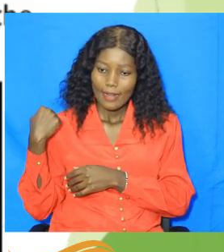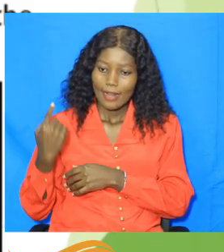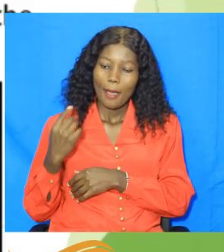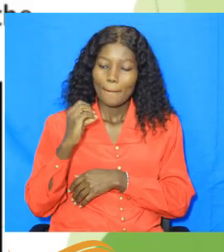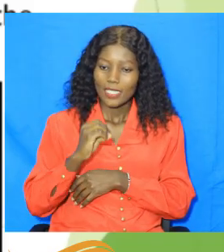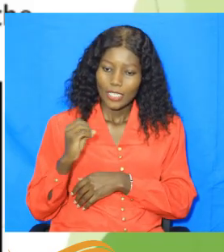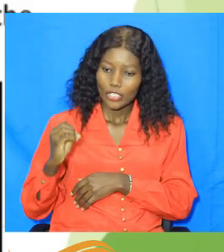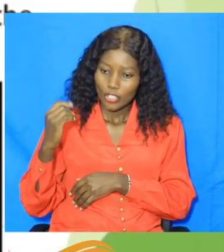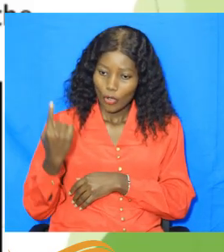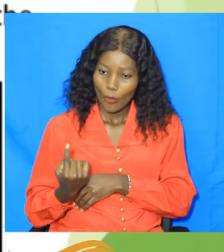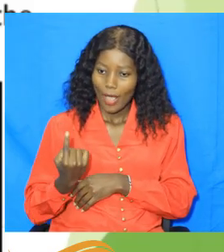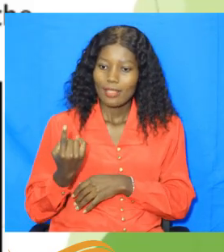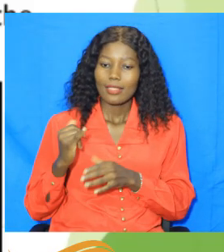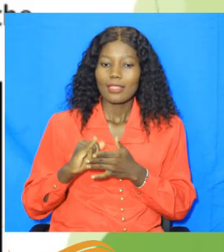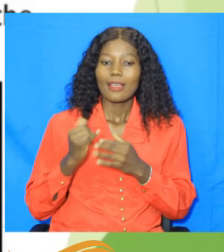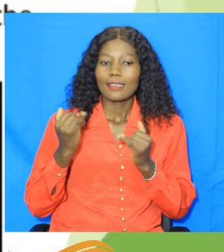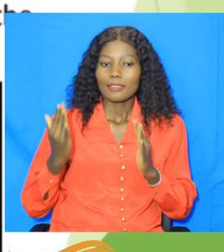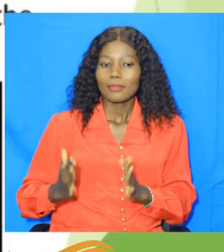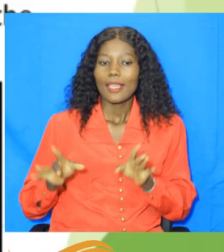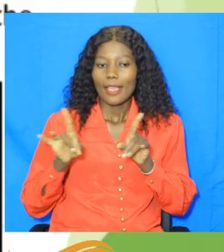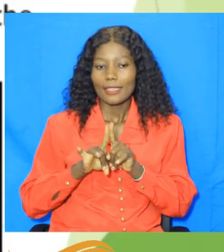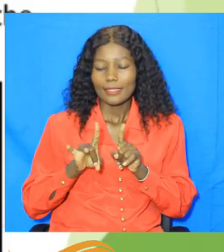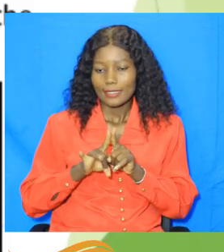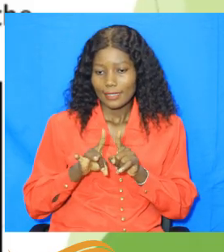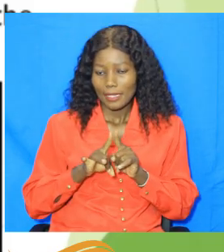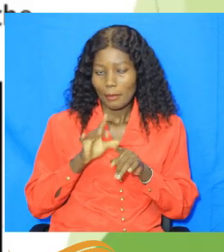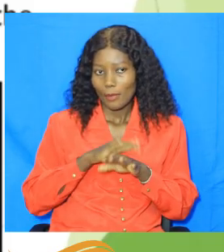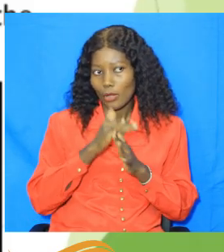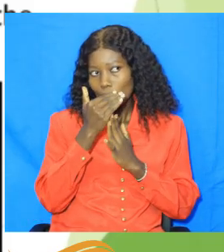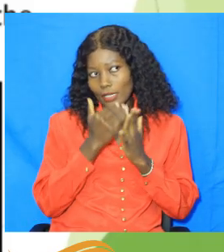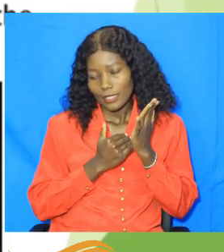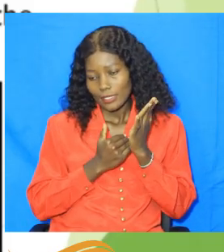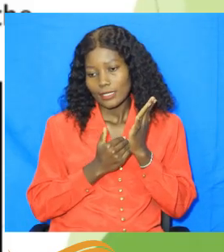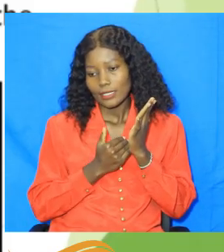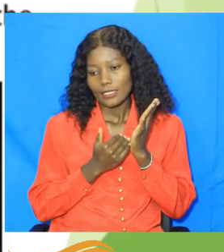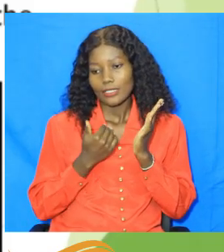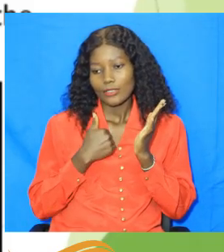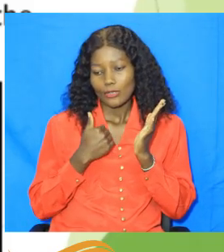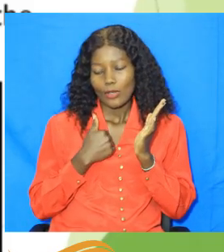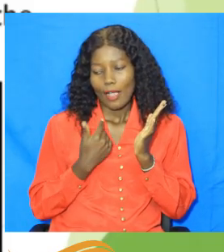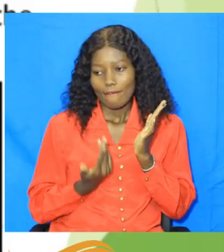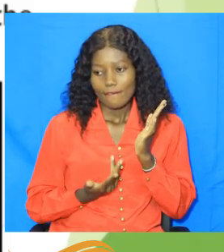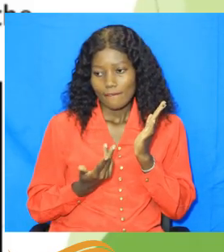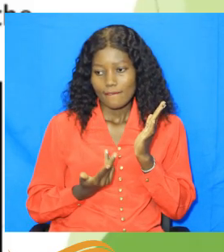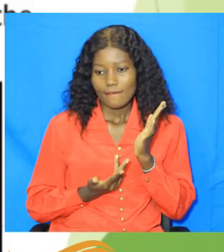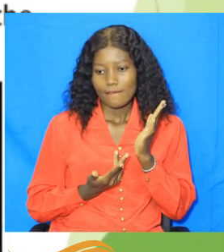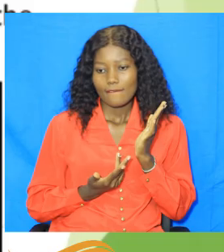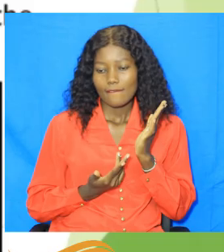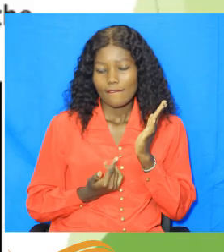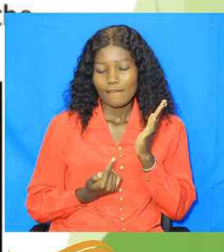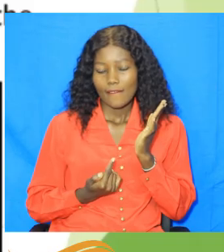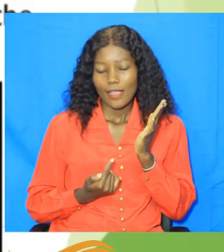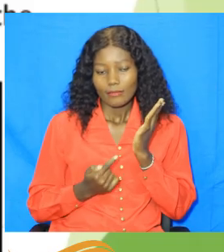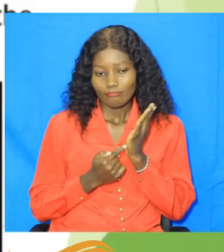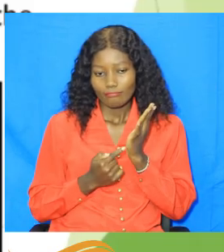001. So that athlete, even on the screen, you have the software technician